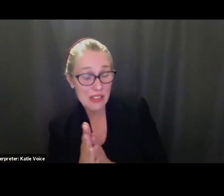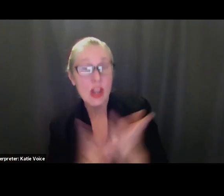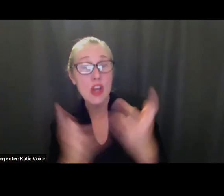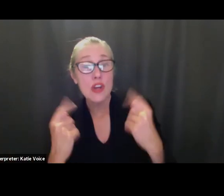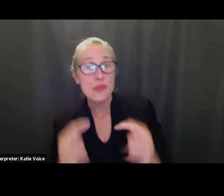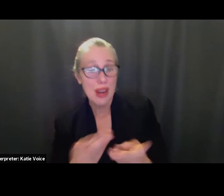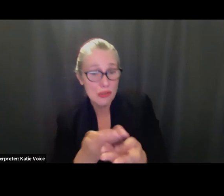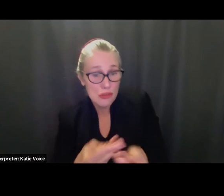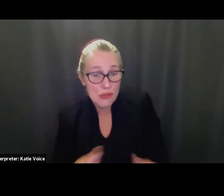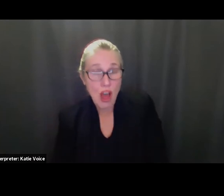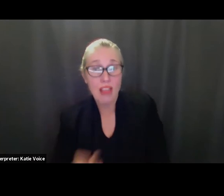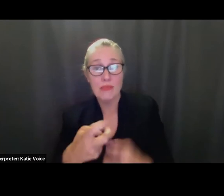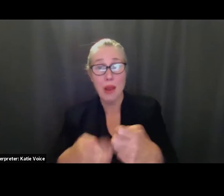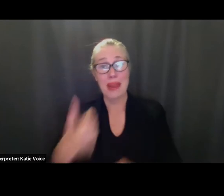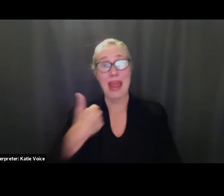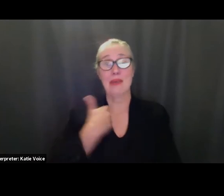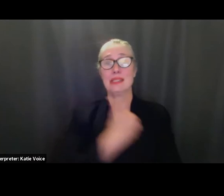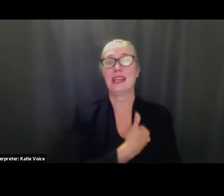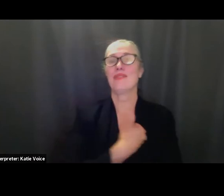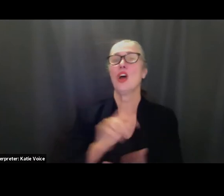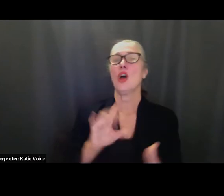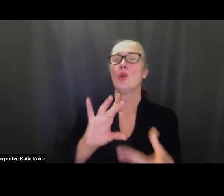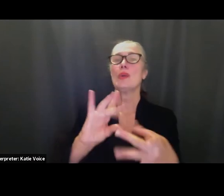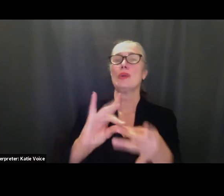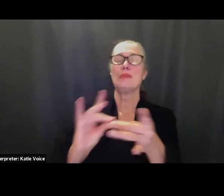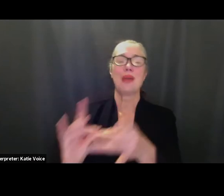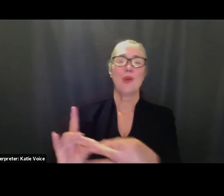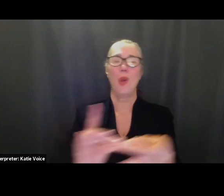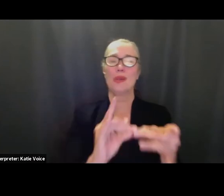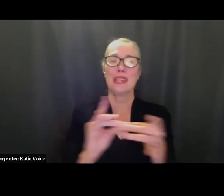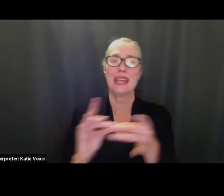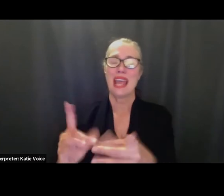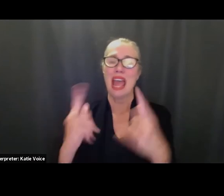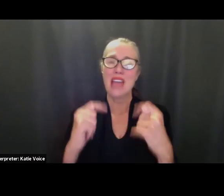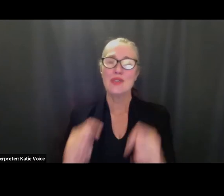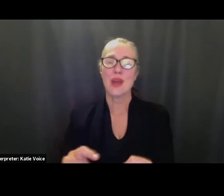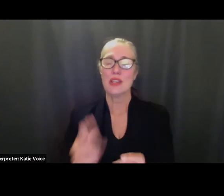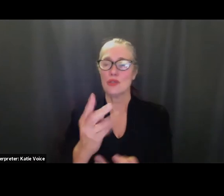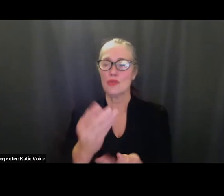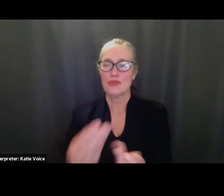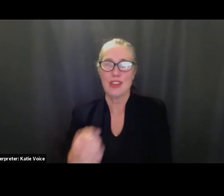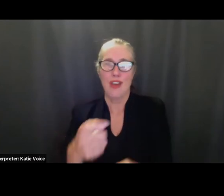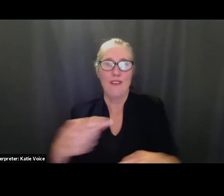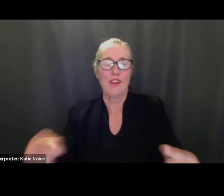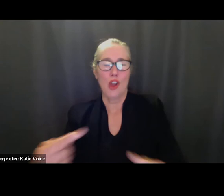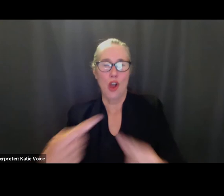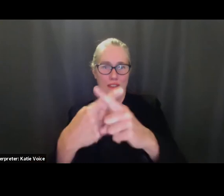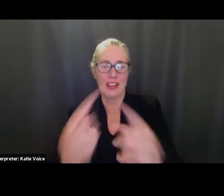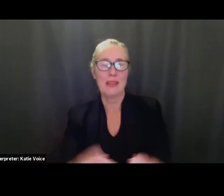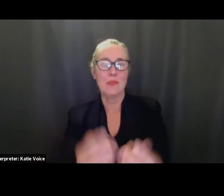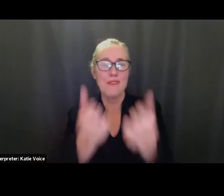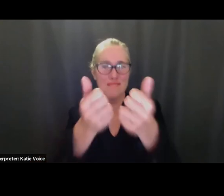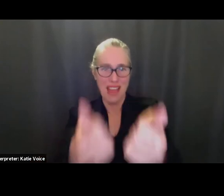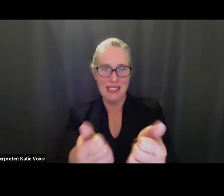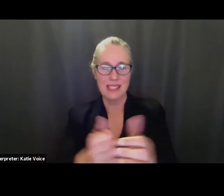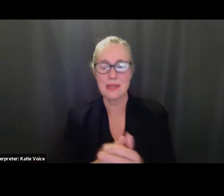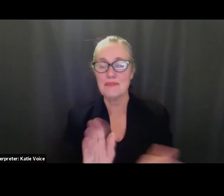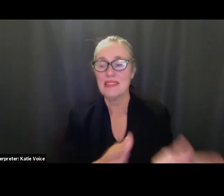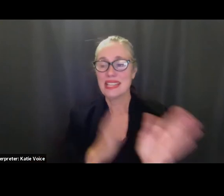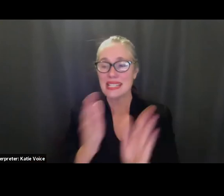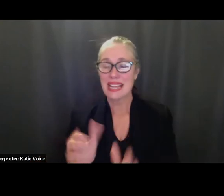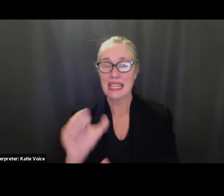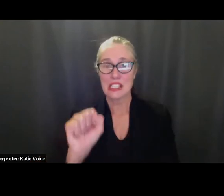problems we would form closer bonds and be able to resolve conflict faster a second comes from a san marcos high student